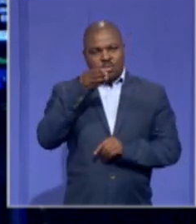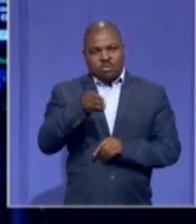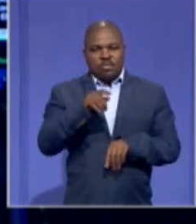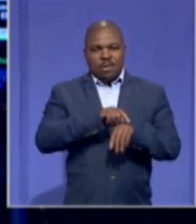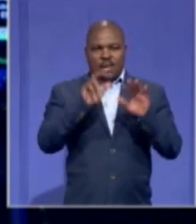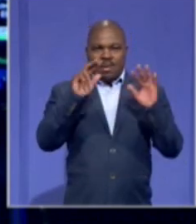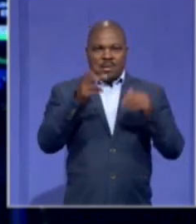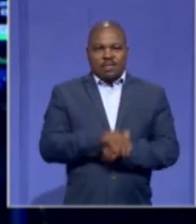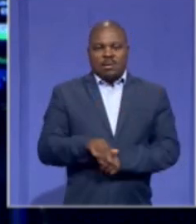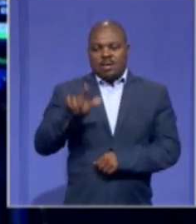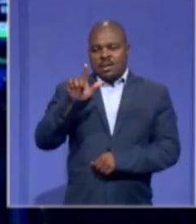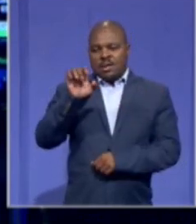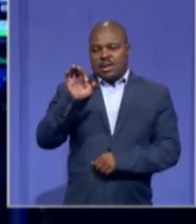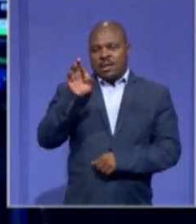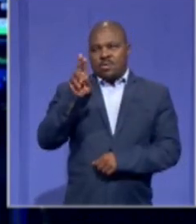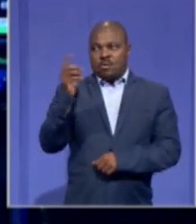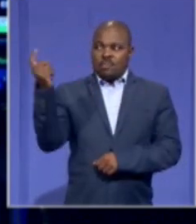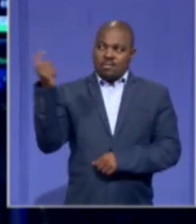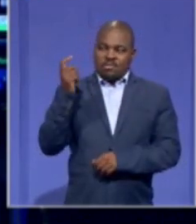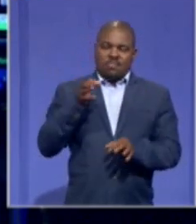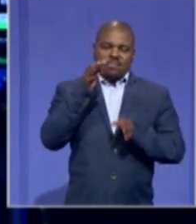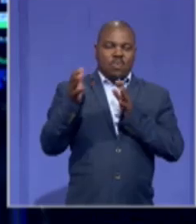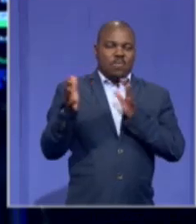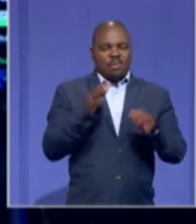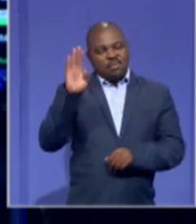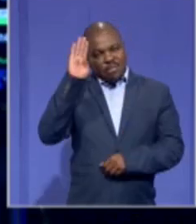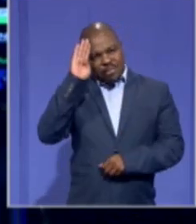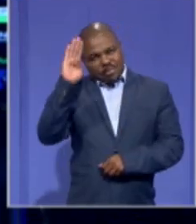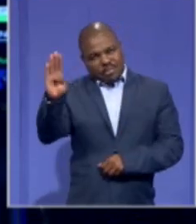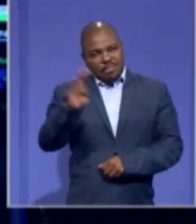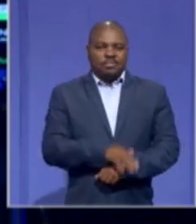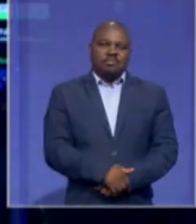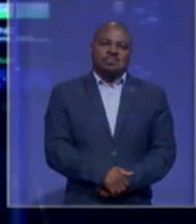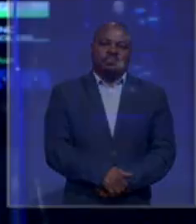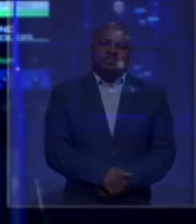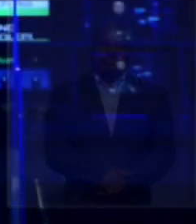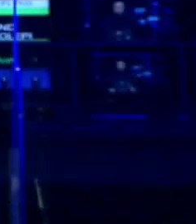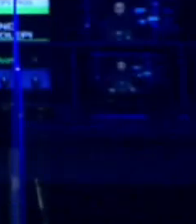borobedi di fumutang wa latela ka bolipi khotso.